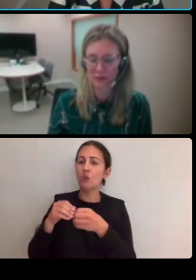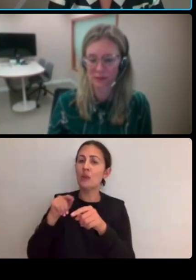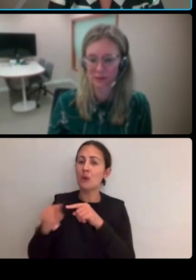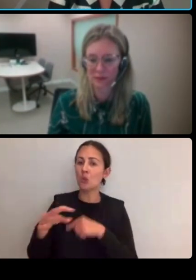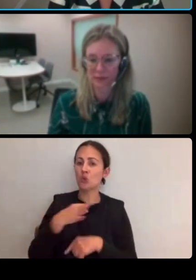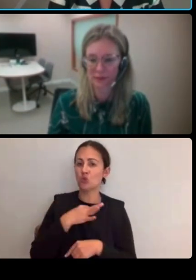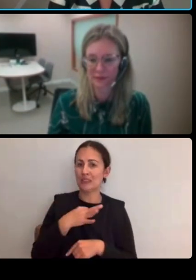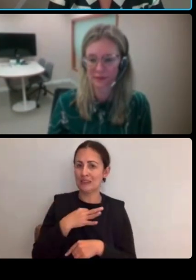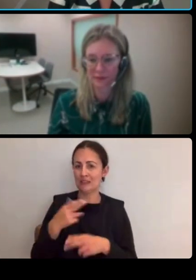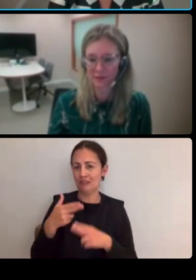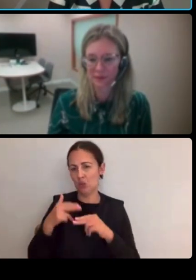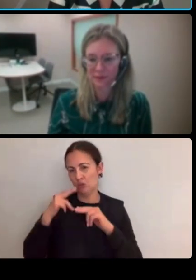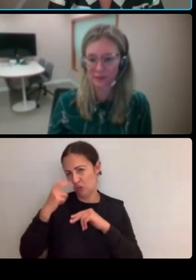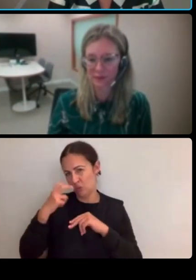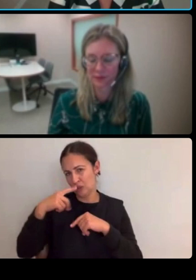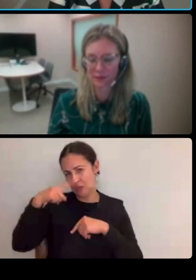demonstrated. So